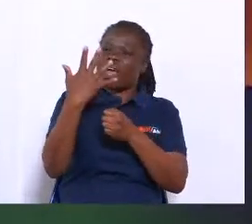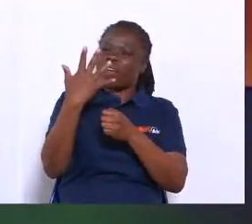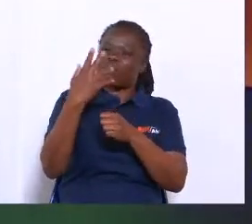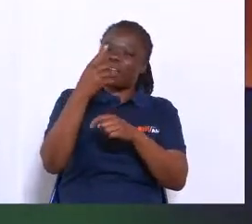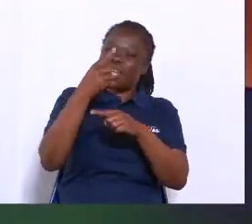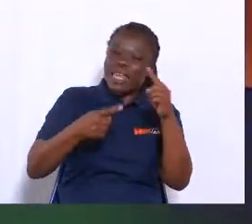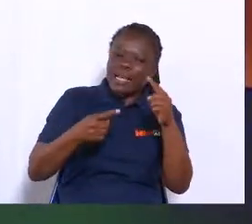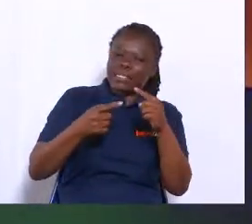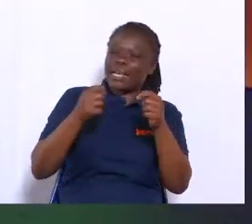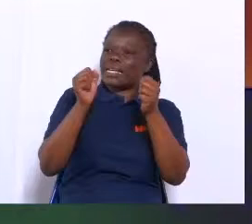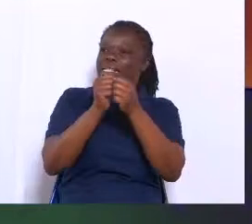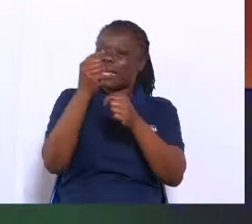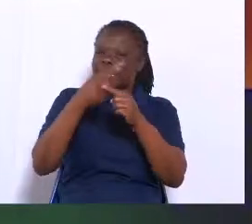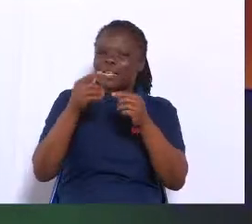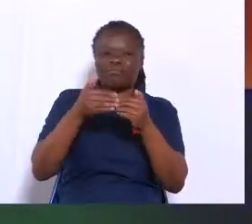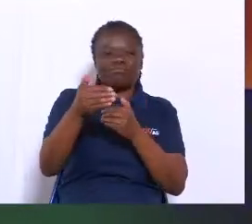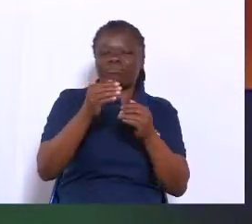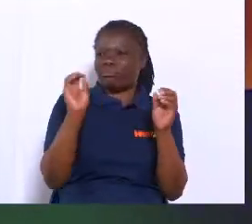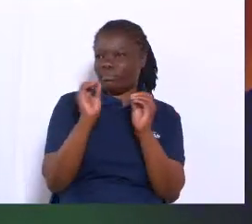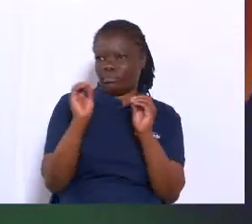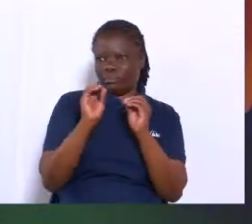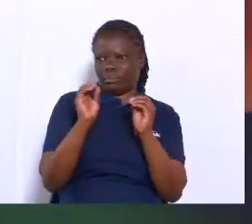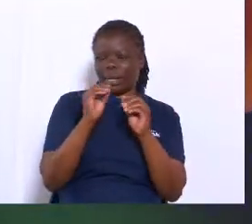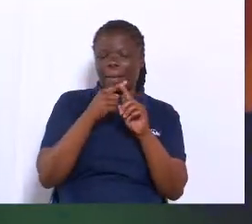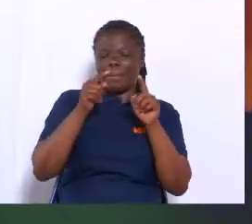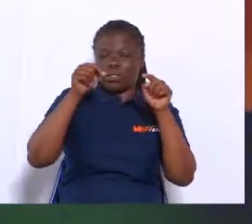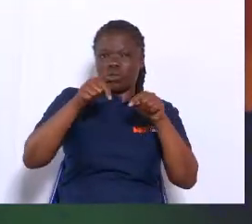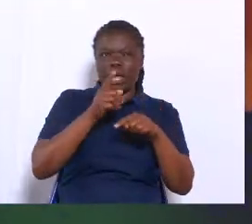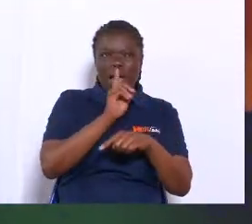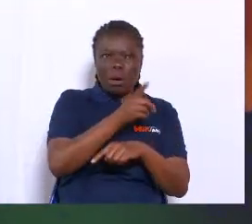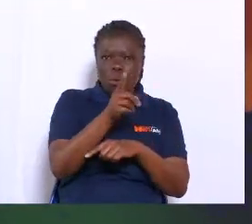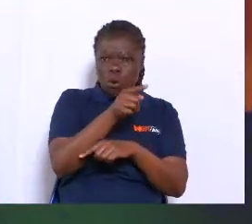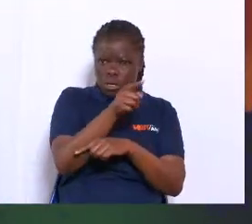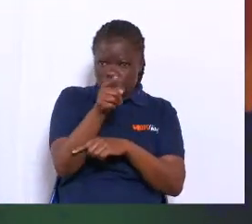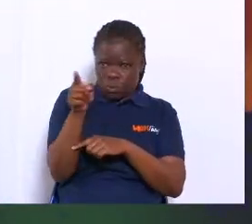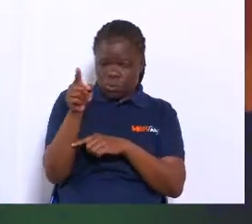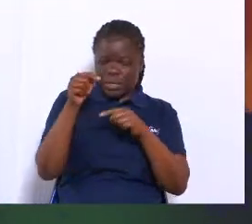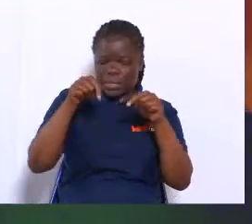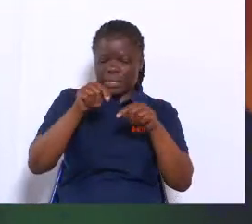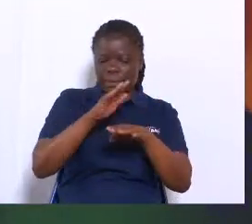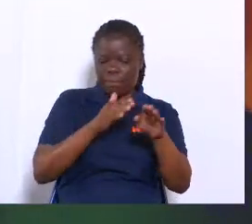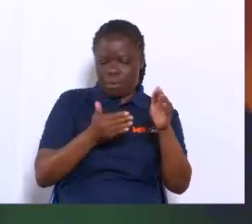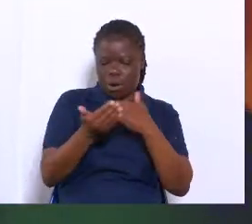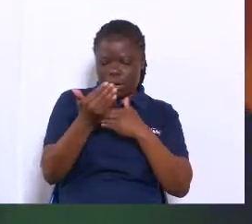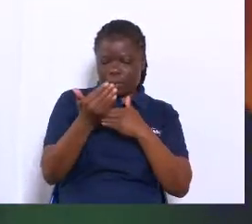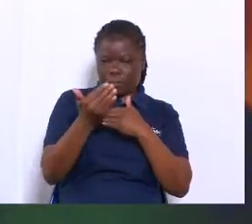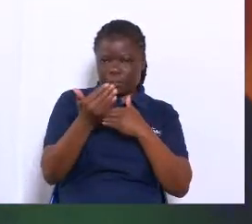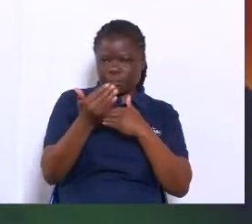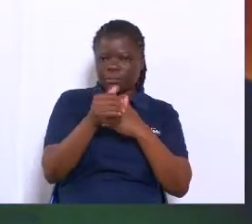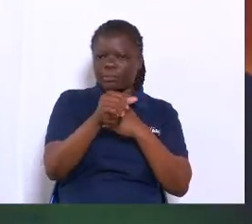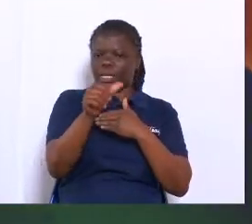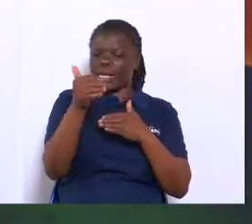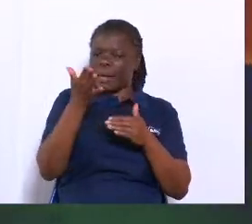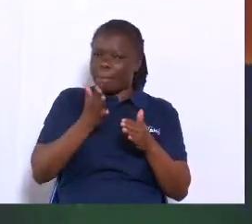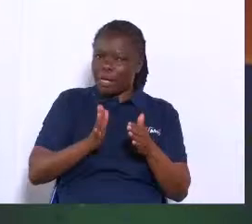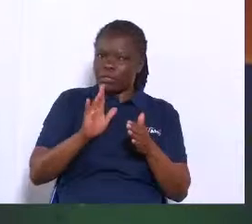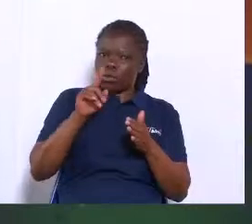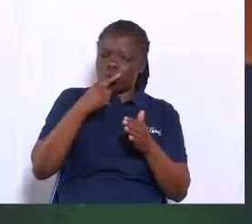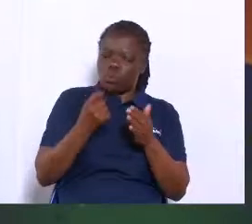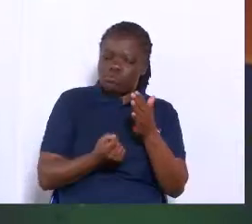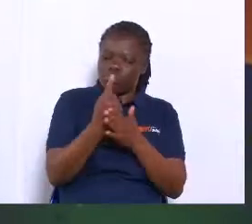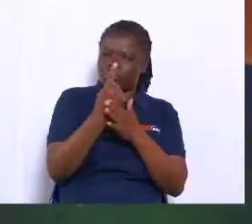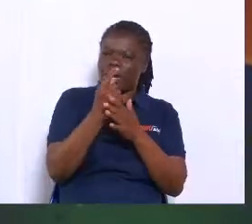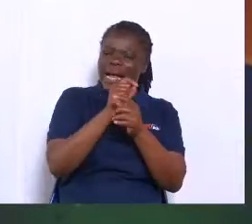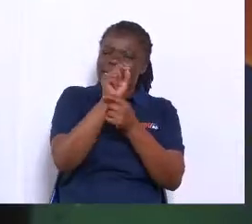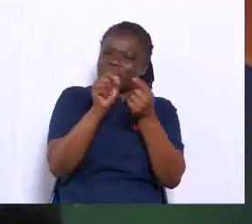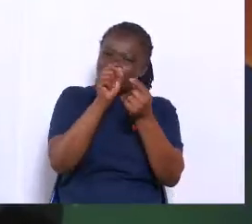10 years. I warn you this morning against anyone who sets a specific time